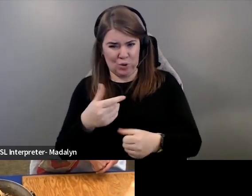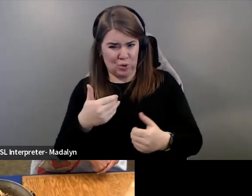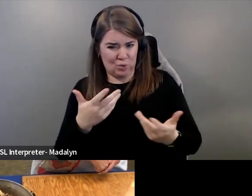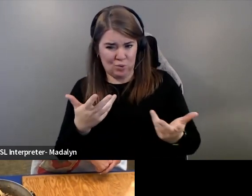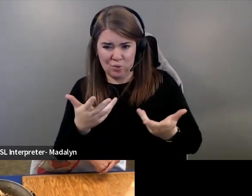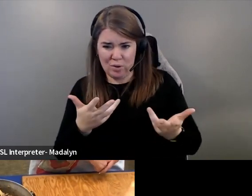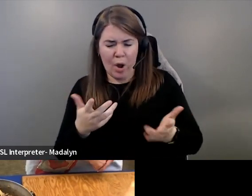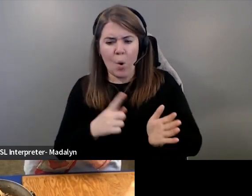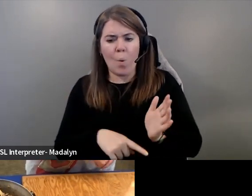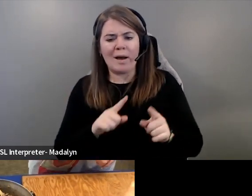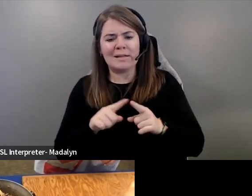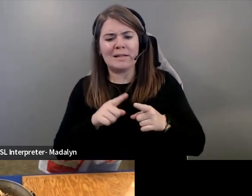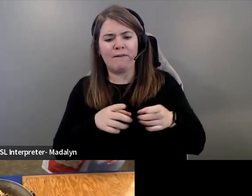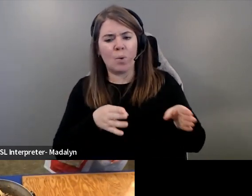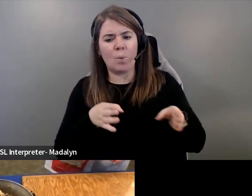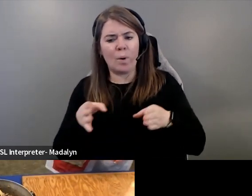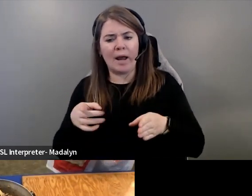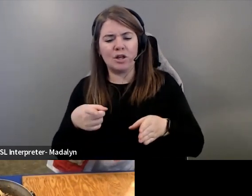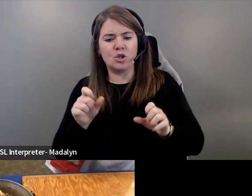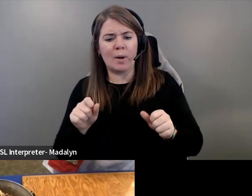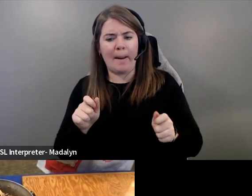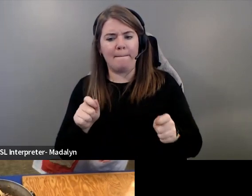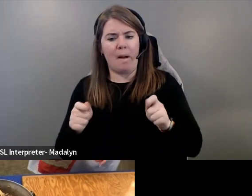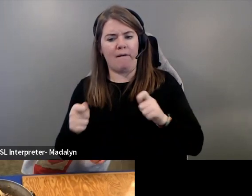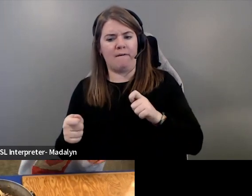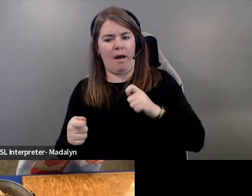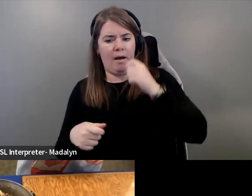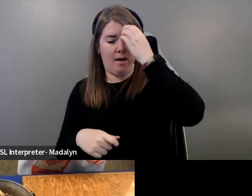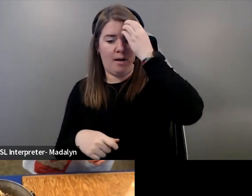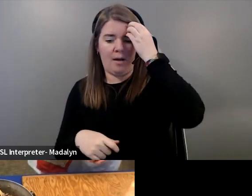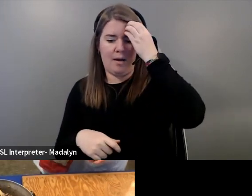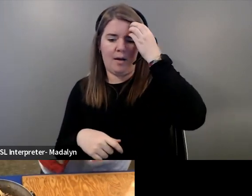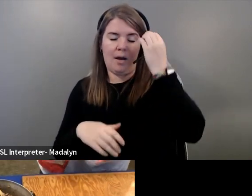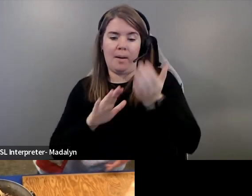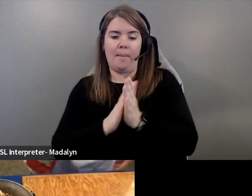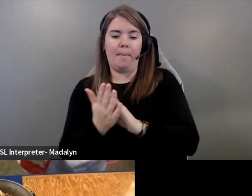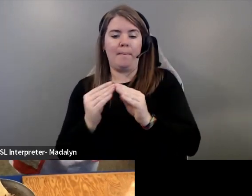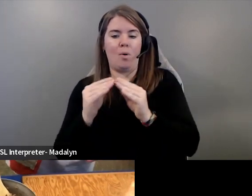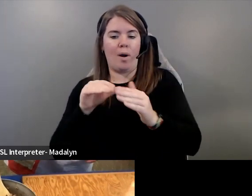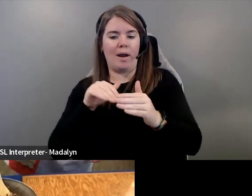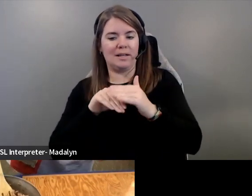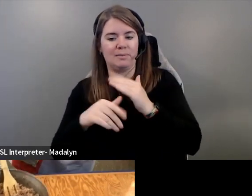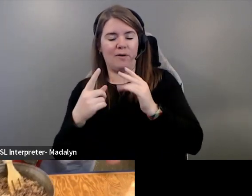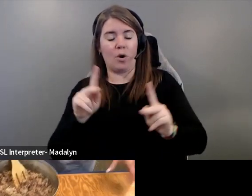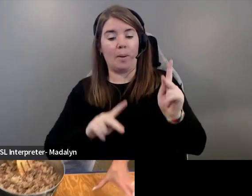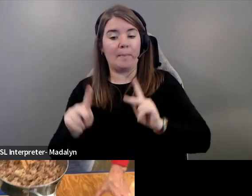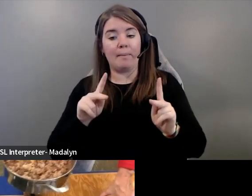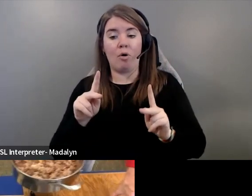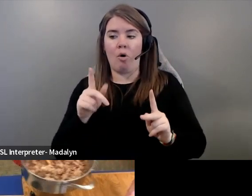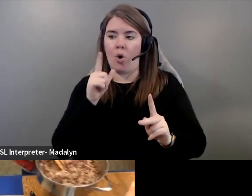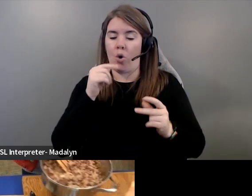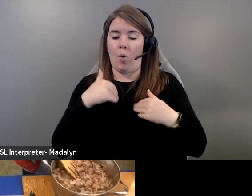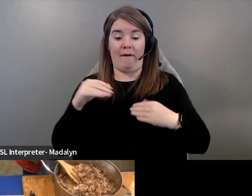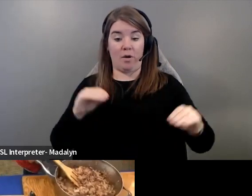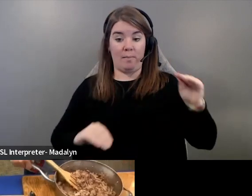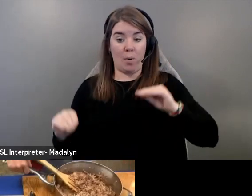can not modify, but just make it accessible to cook for people who may have mobility issues or deal